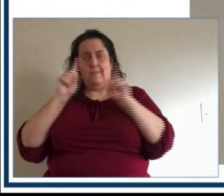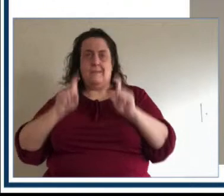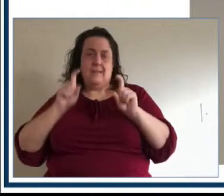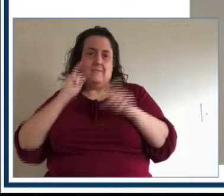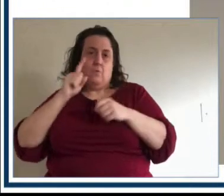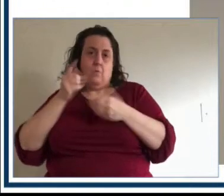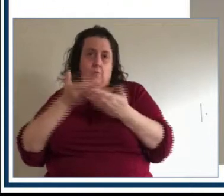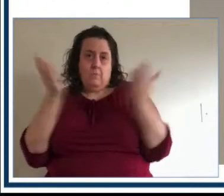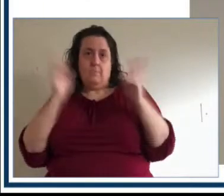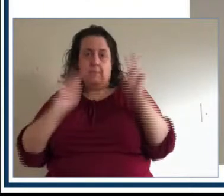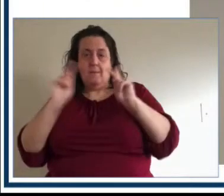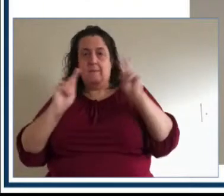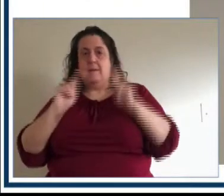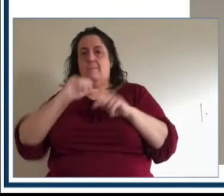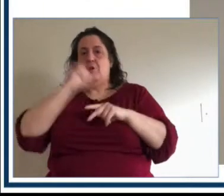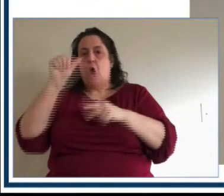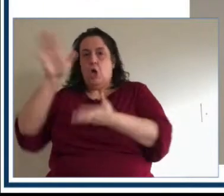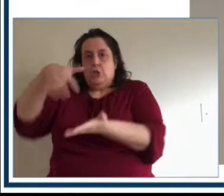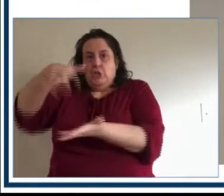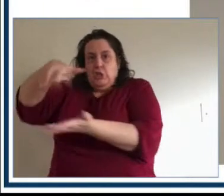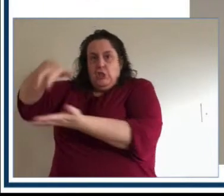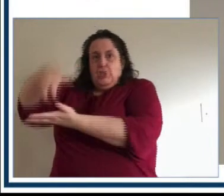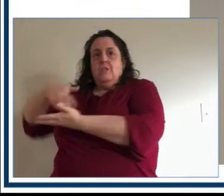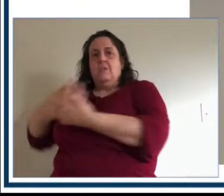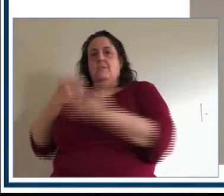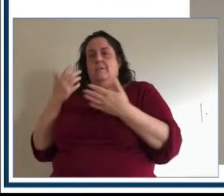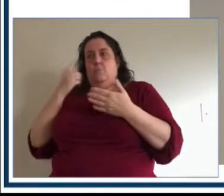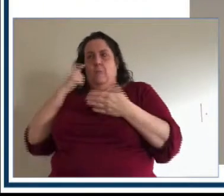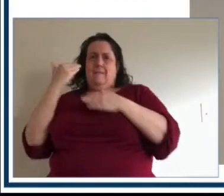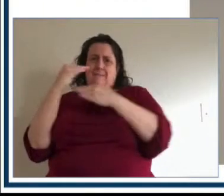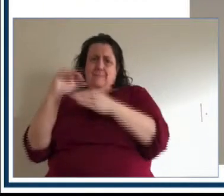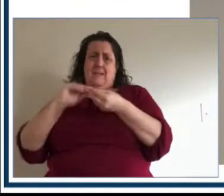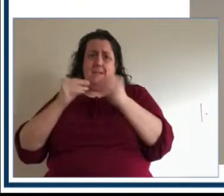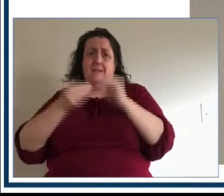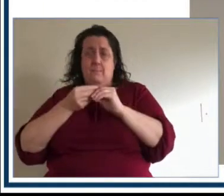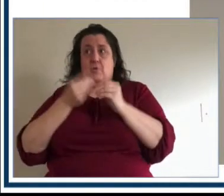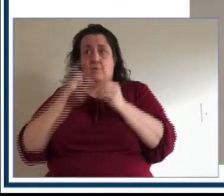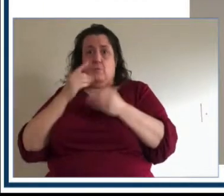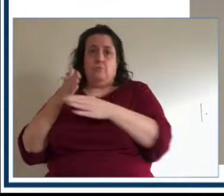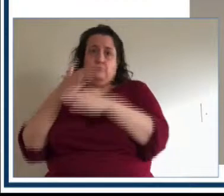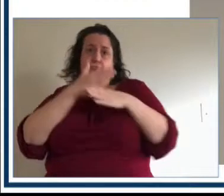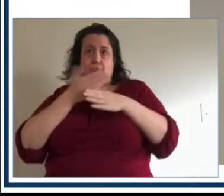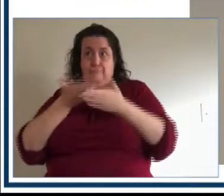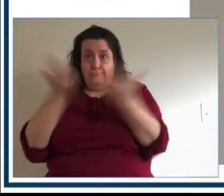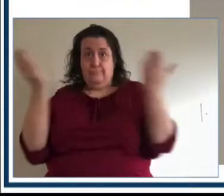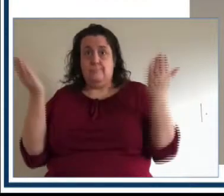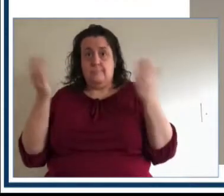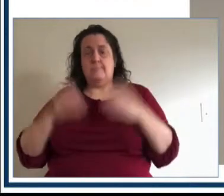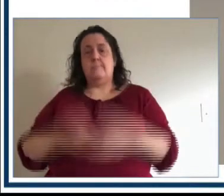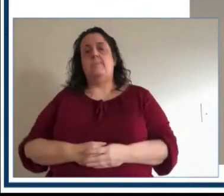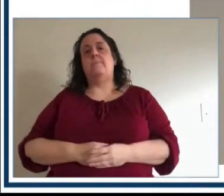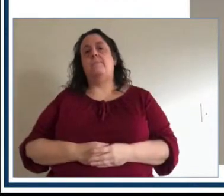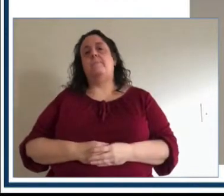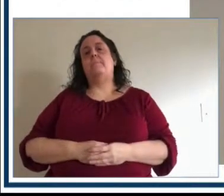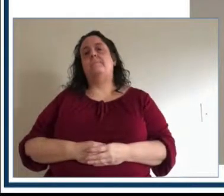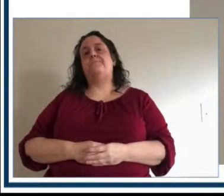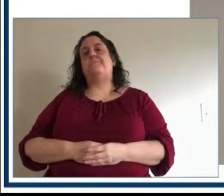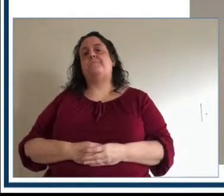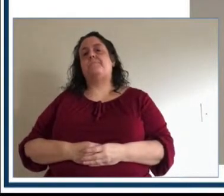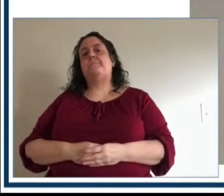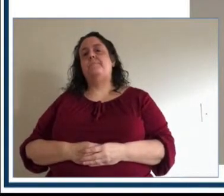I want to talk now about how we're reporting and investigating cases by public health. We are